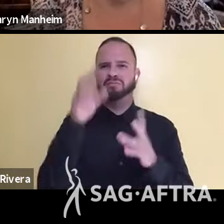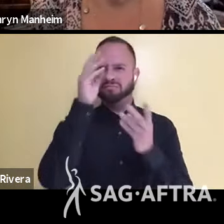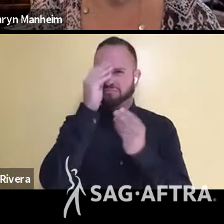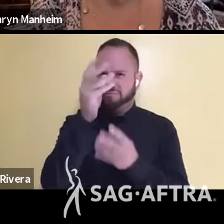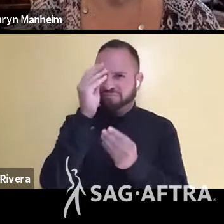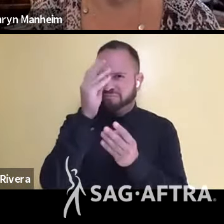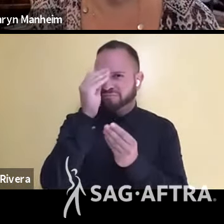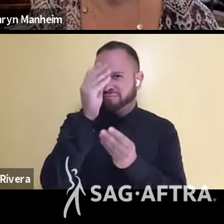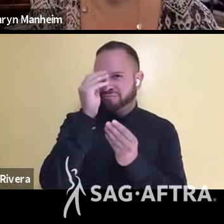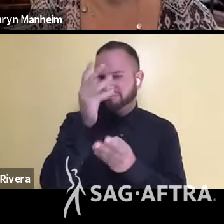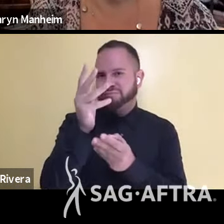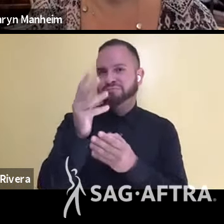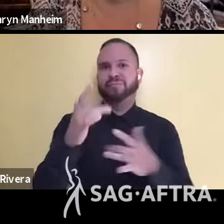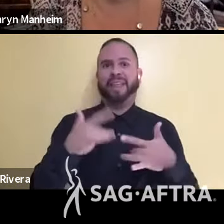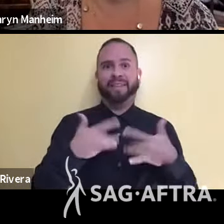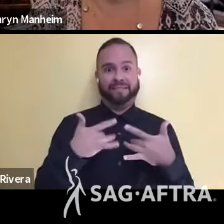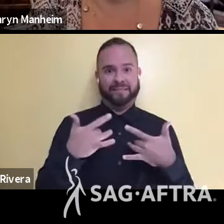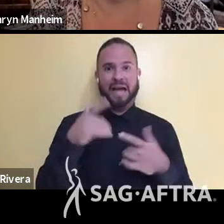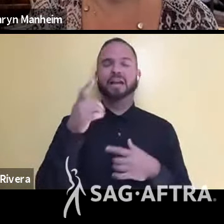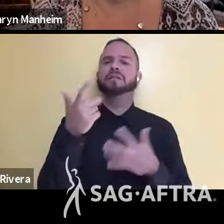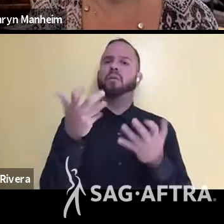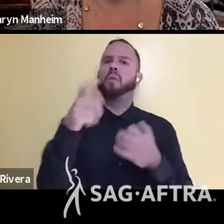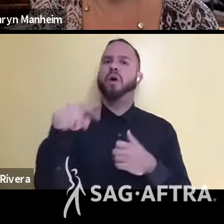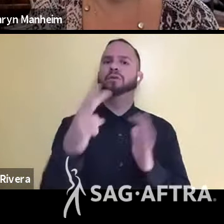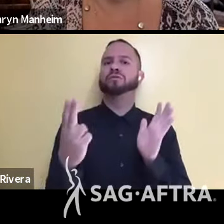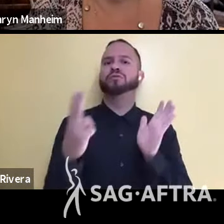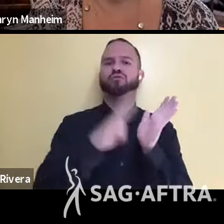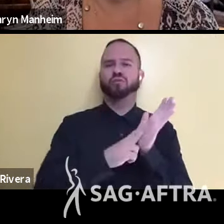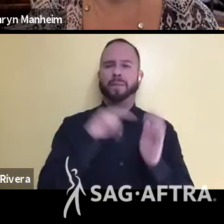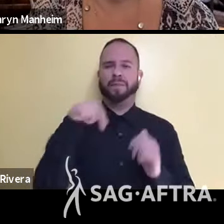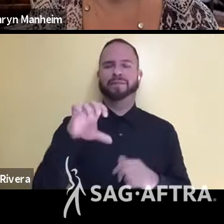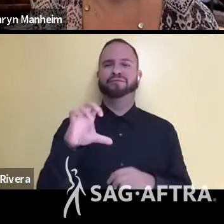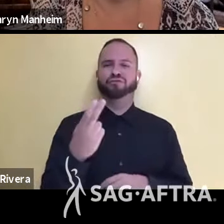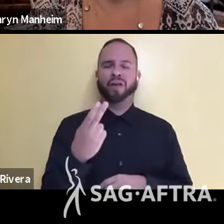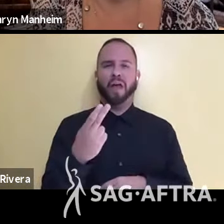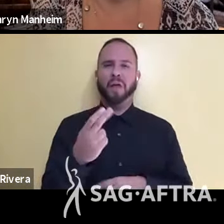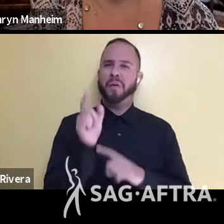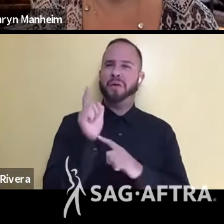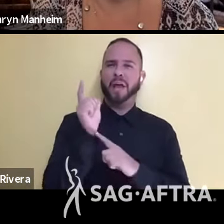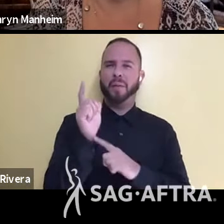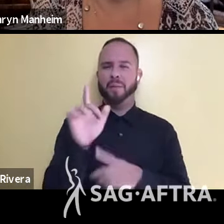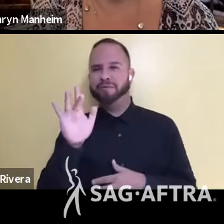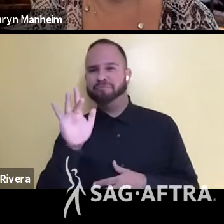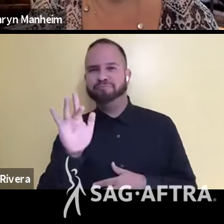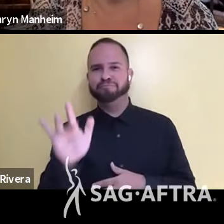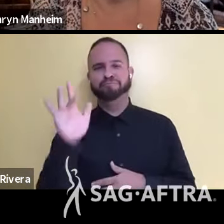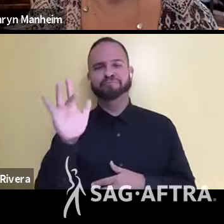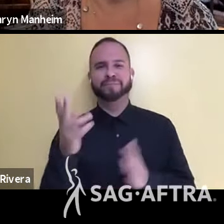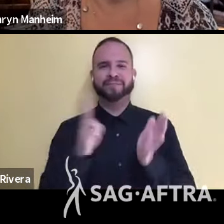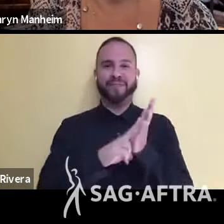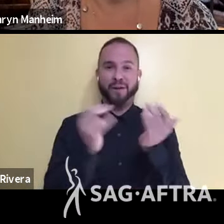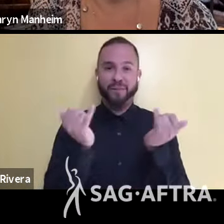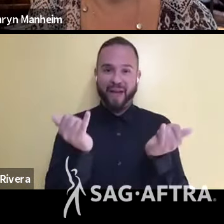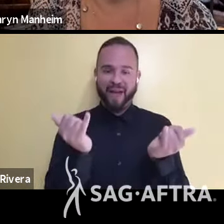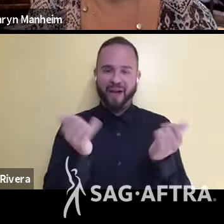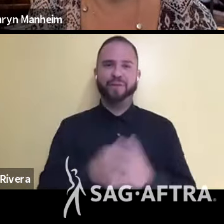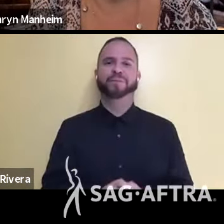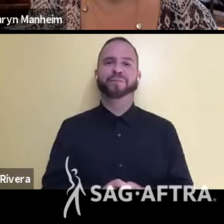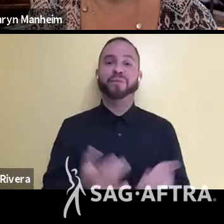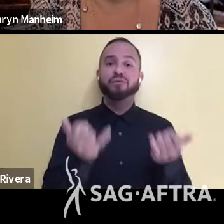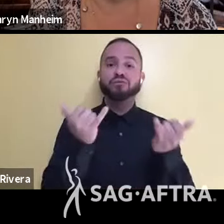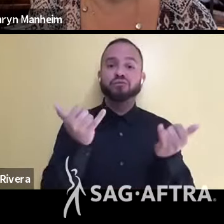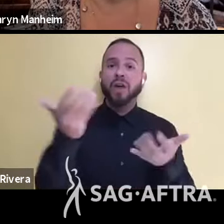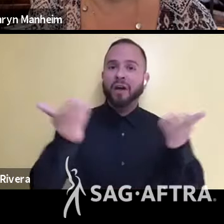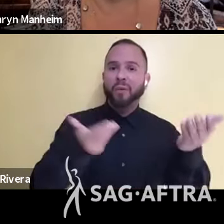and video events, we want you to subscribe to this channel. Take a moment and do it right now. Today, we welcome to